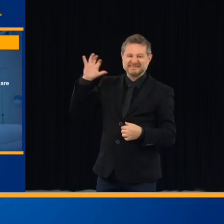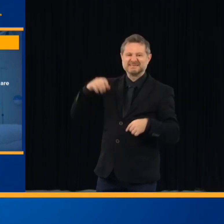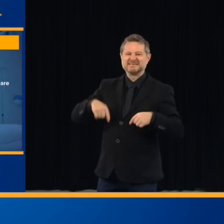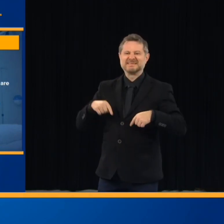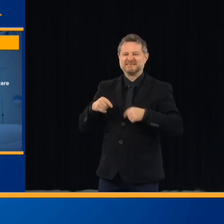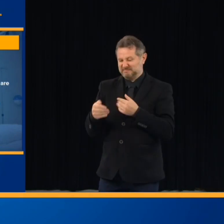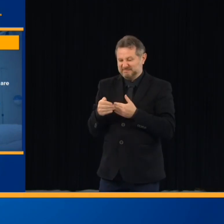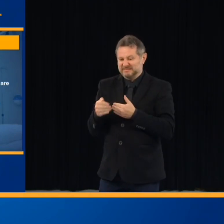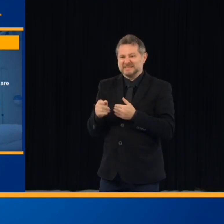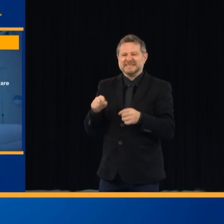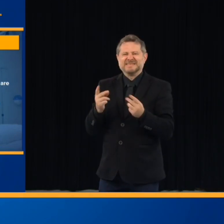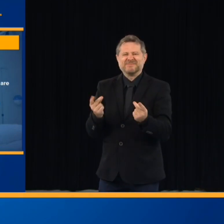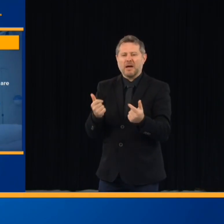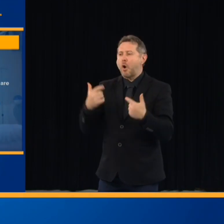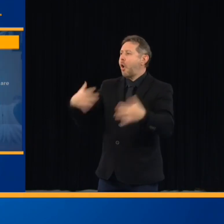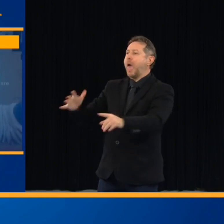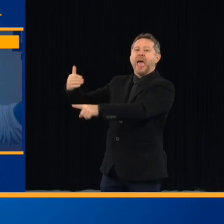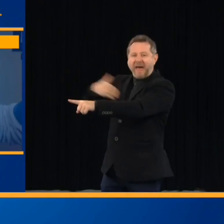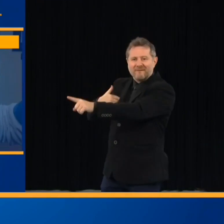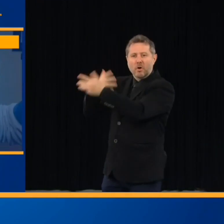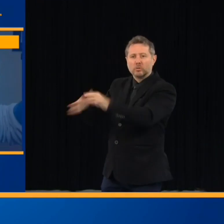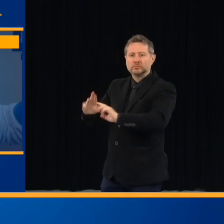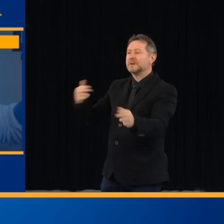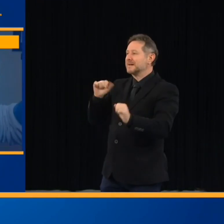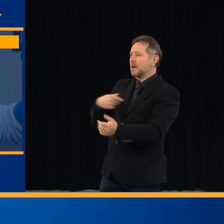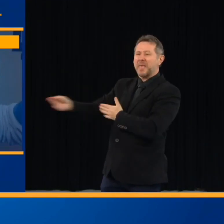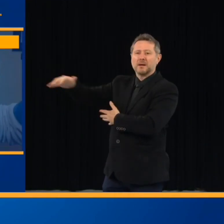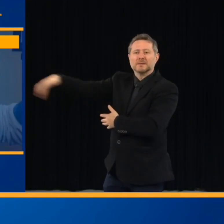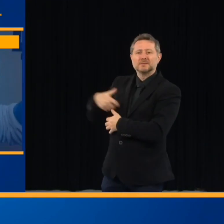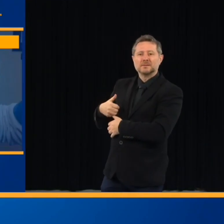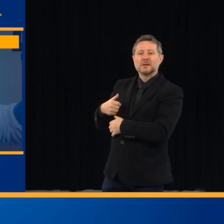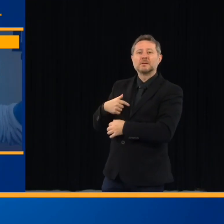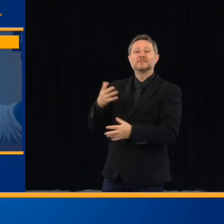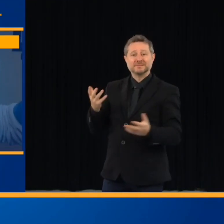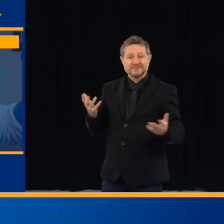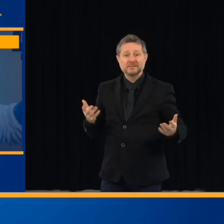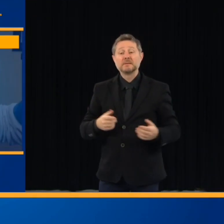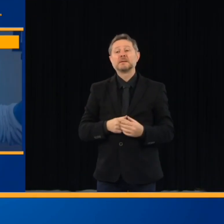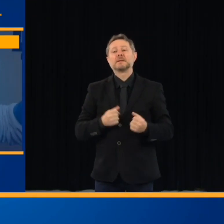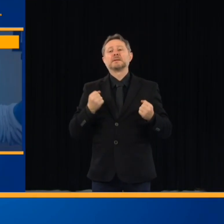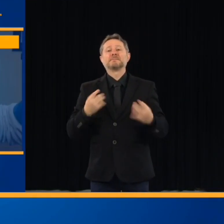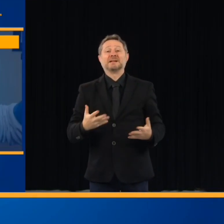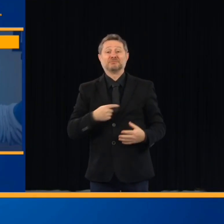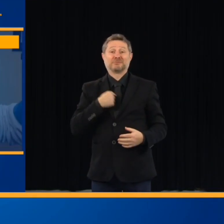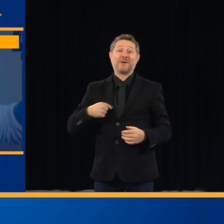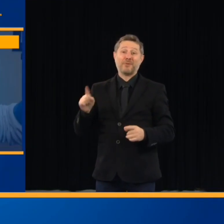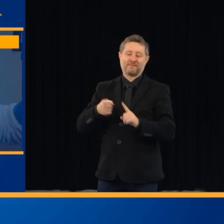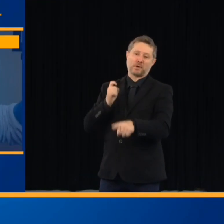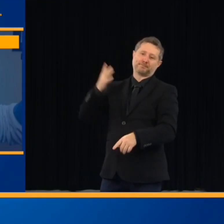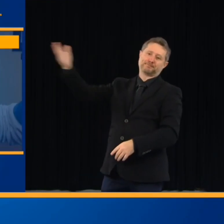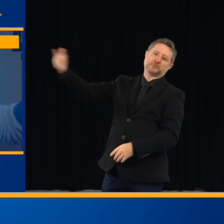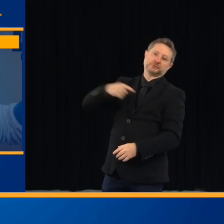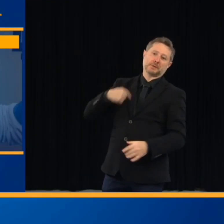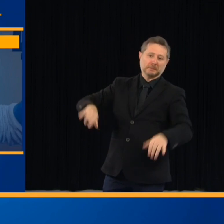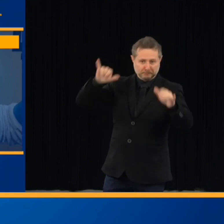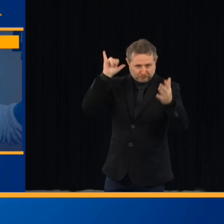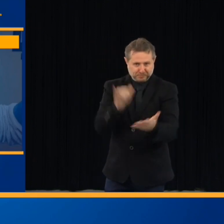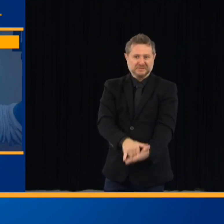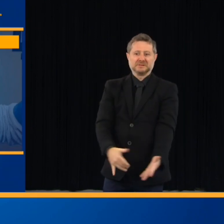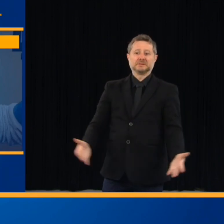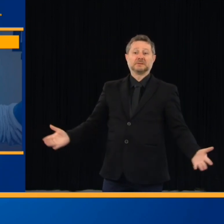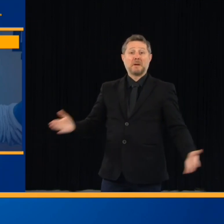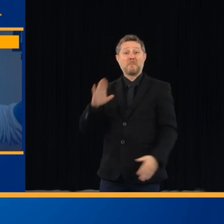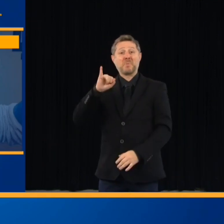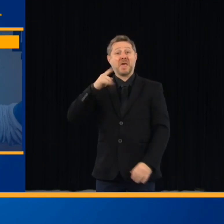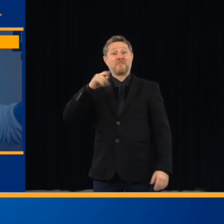and we're still doing that. And again, the main place is China. We're converting the BiPAP machines. This has not